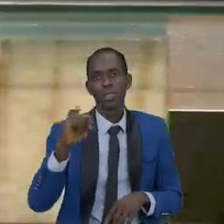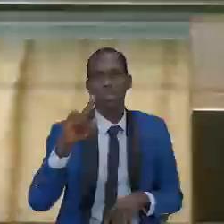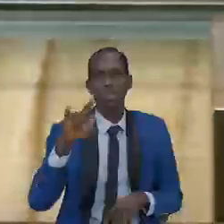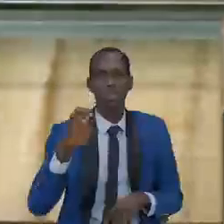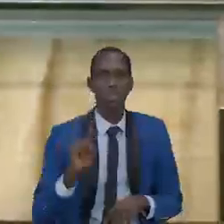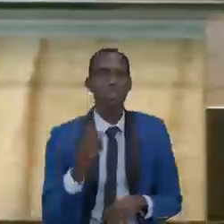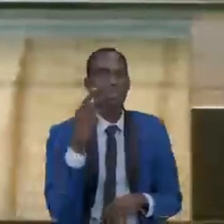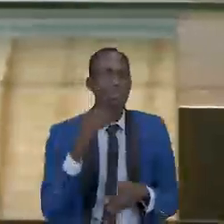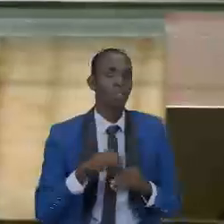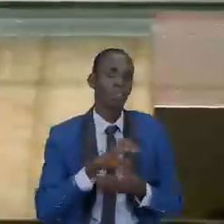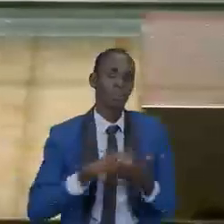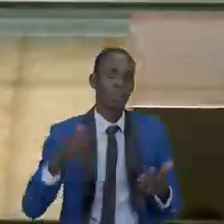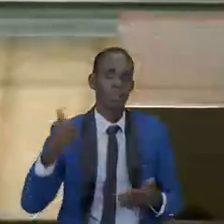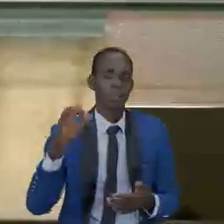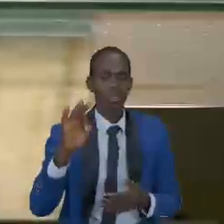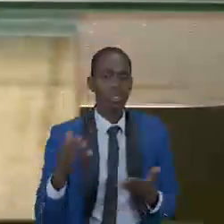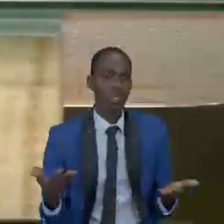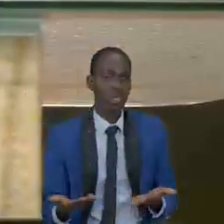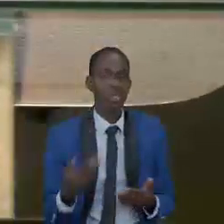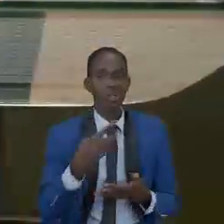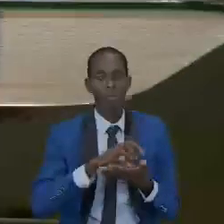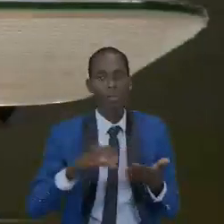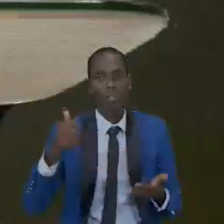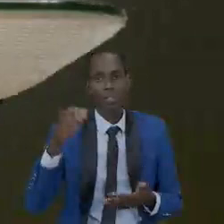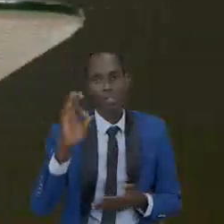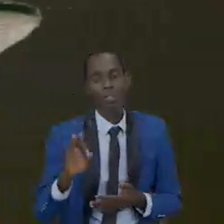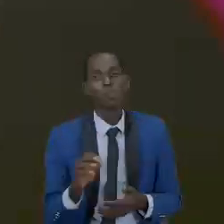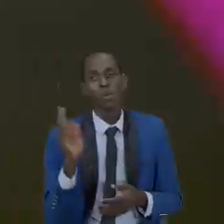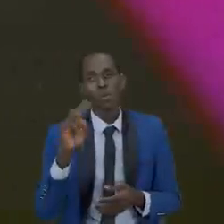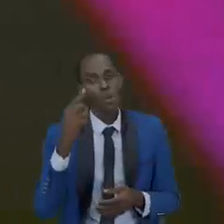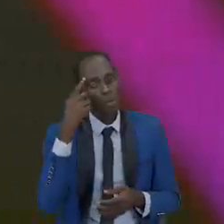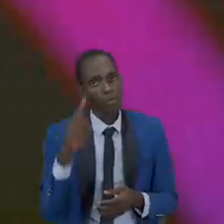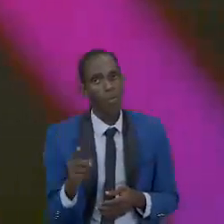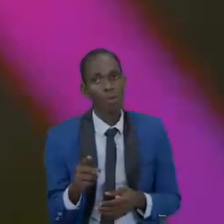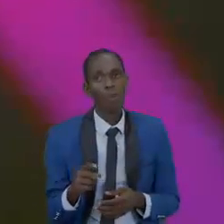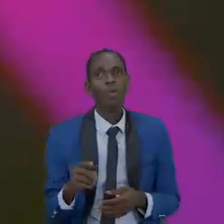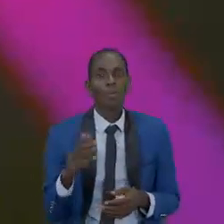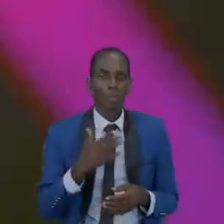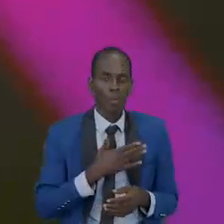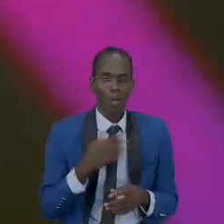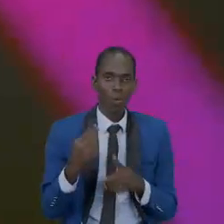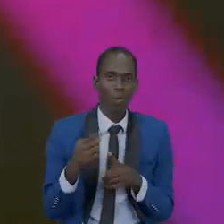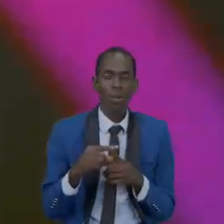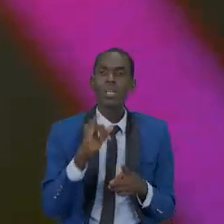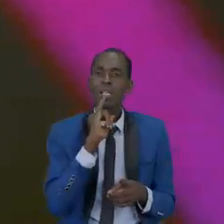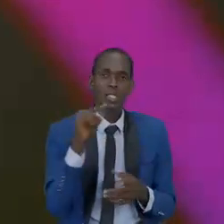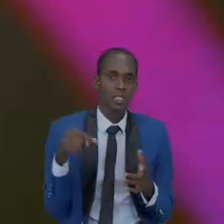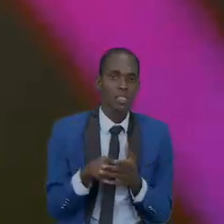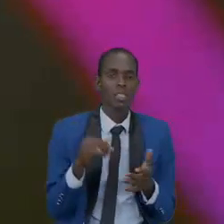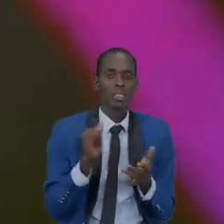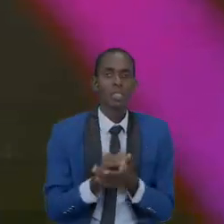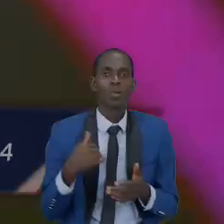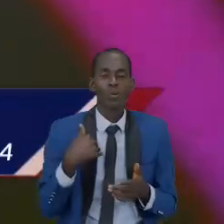at verse 19 there. In verse 19, wherefore, my sentence is this, that we